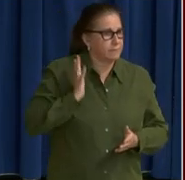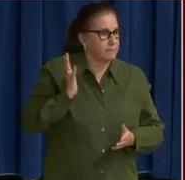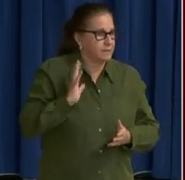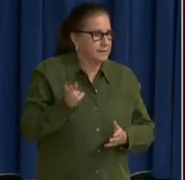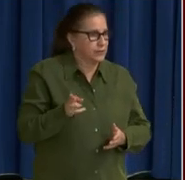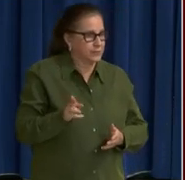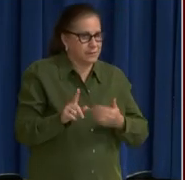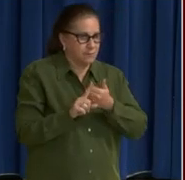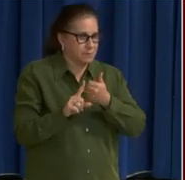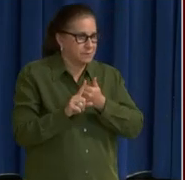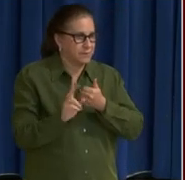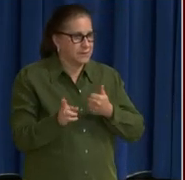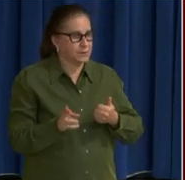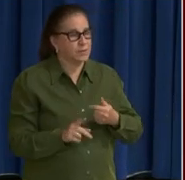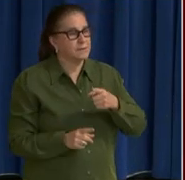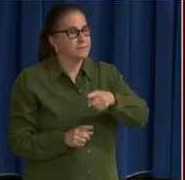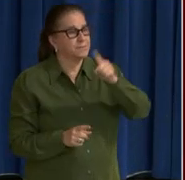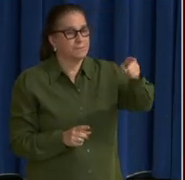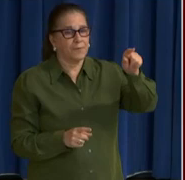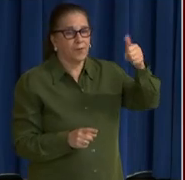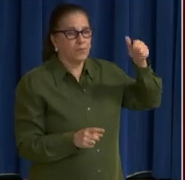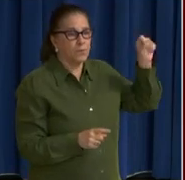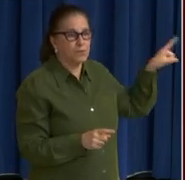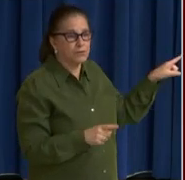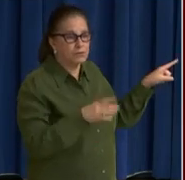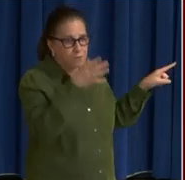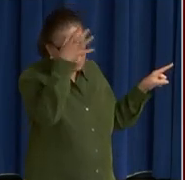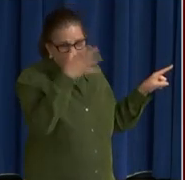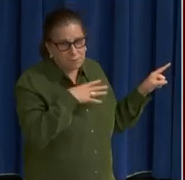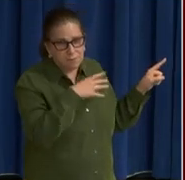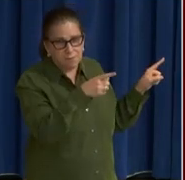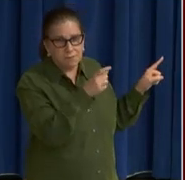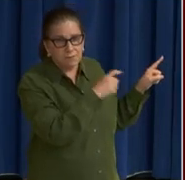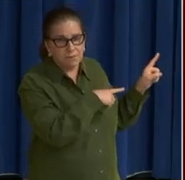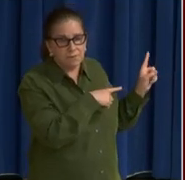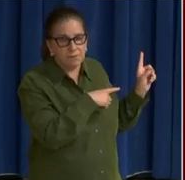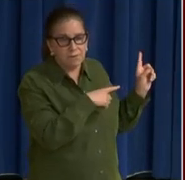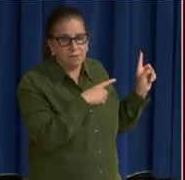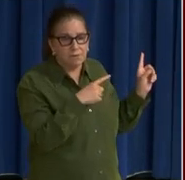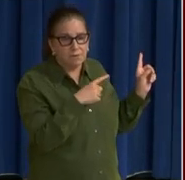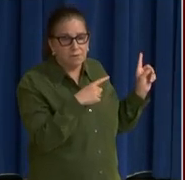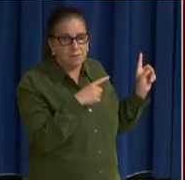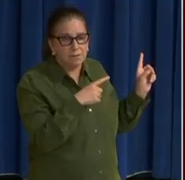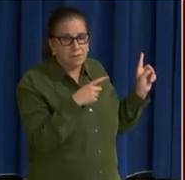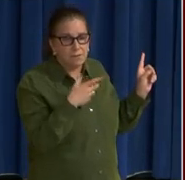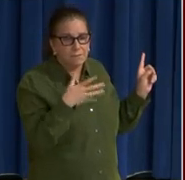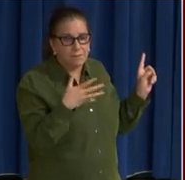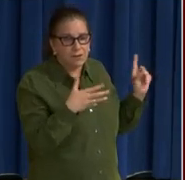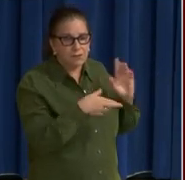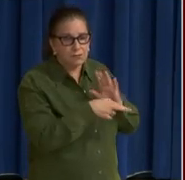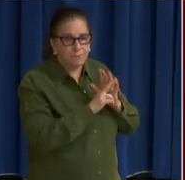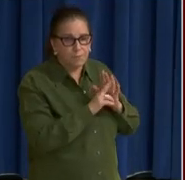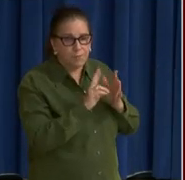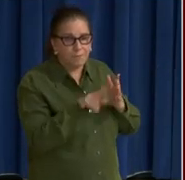Okay, thank you all. Oh, I'm sorry. Well, Mayor Bowser, can I ask you, have you reviewed the video, and what is your take on the